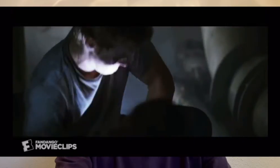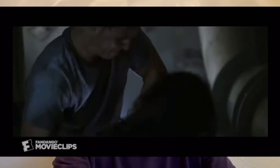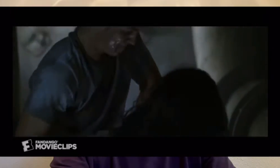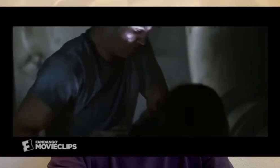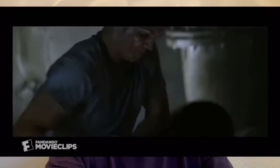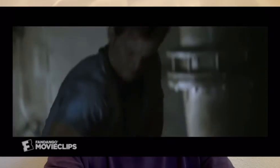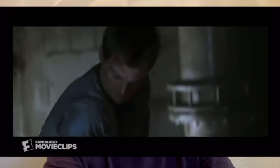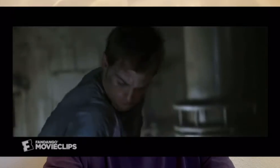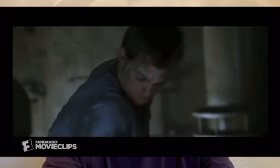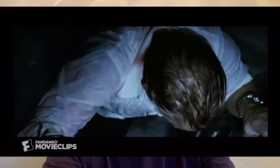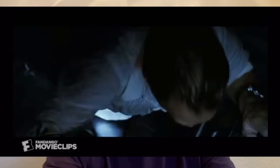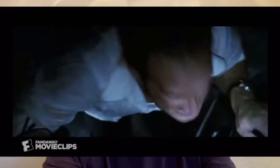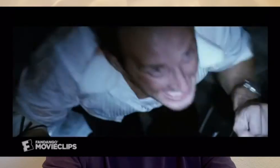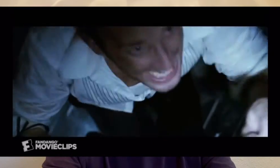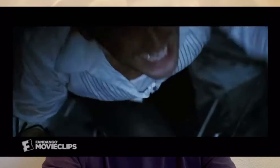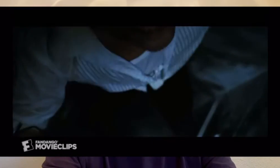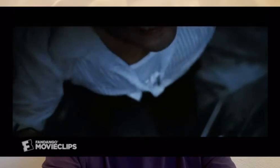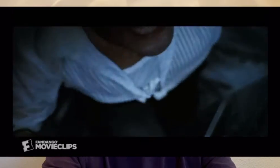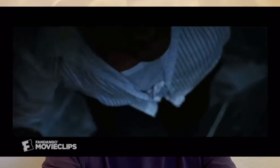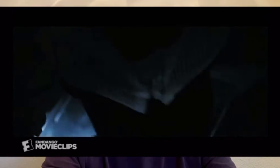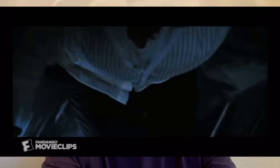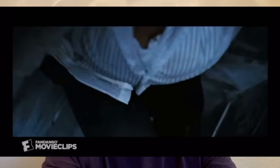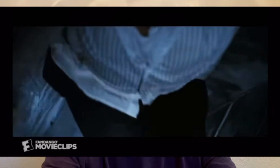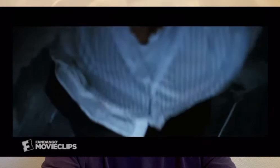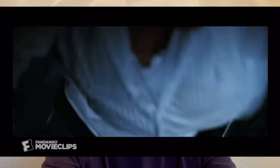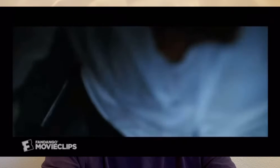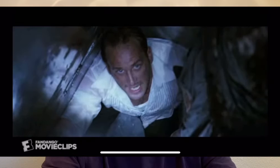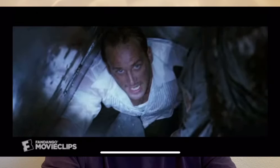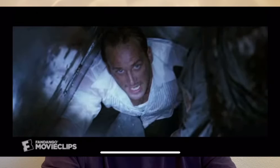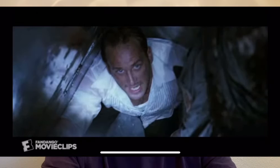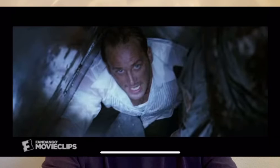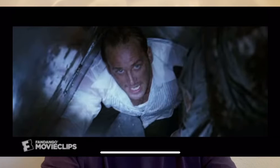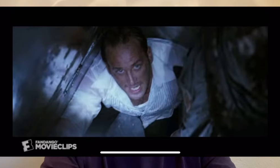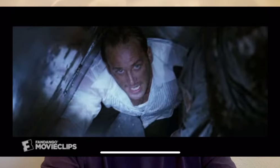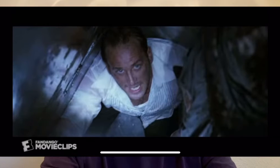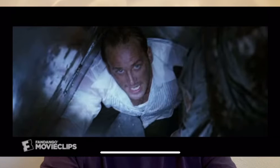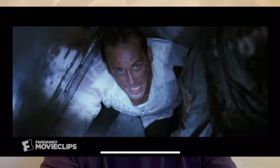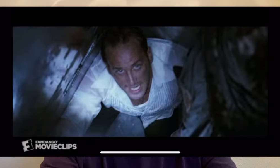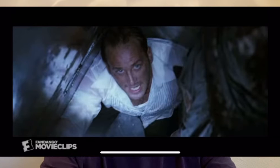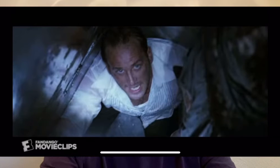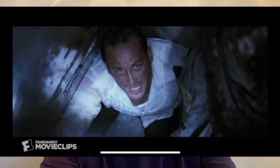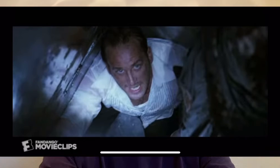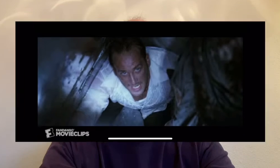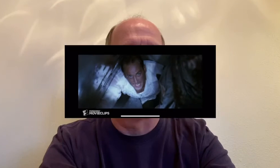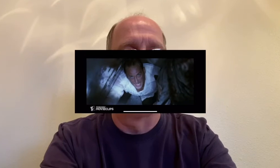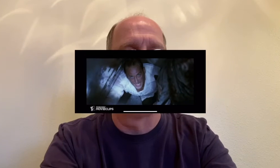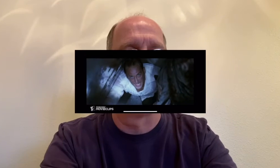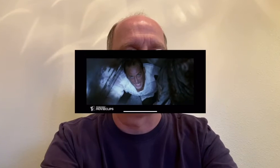Yeah,